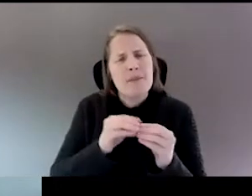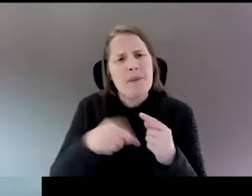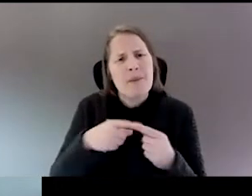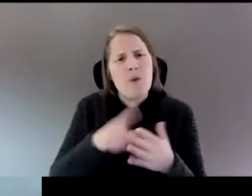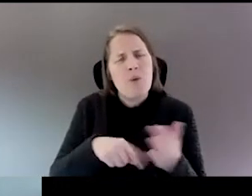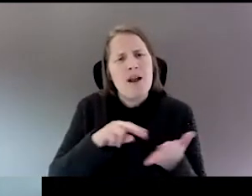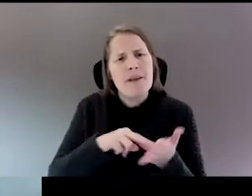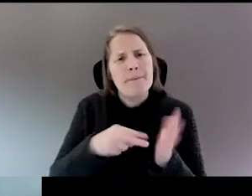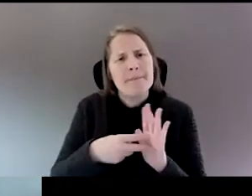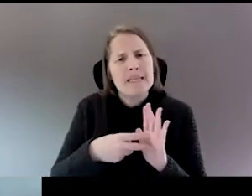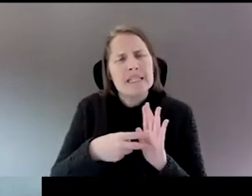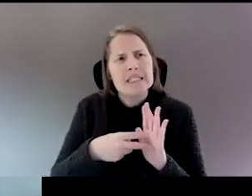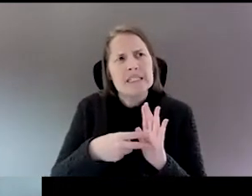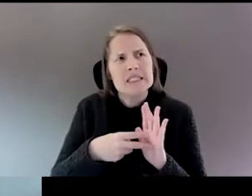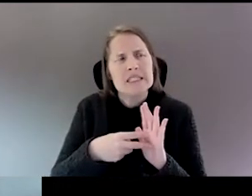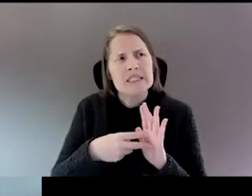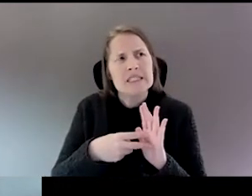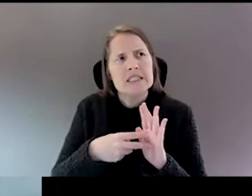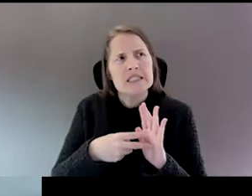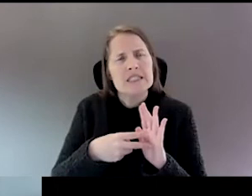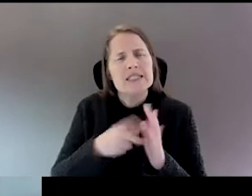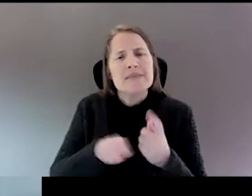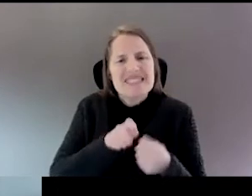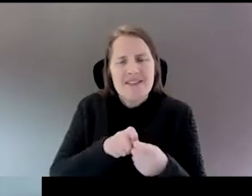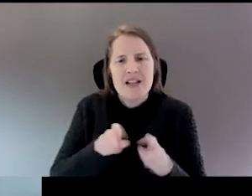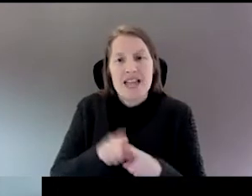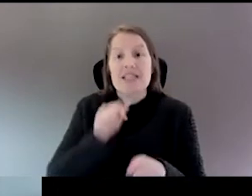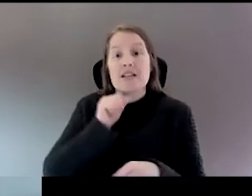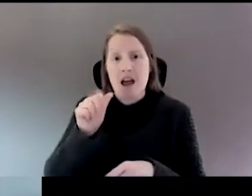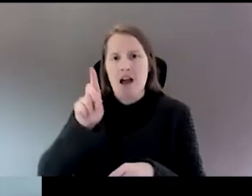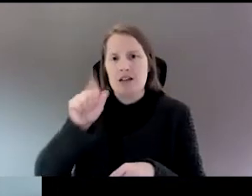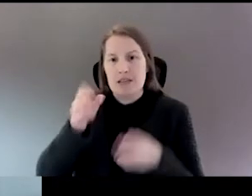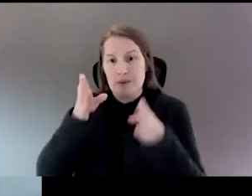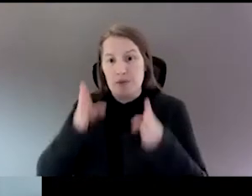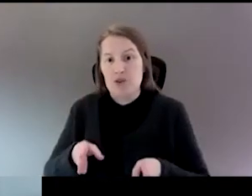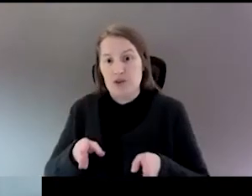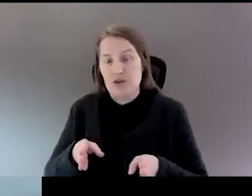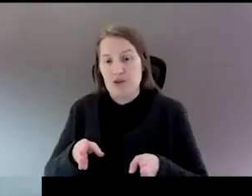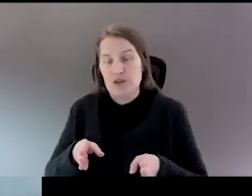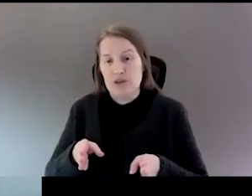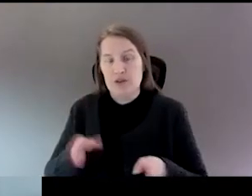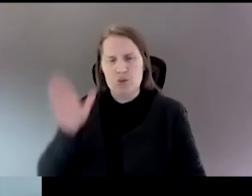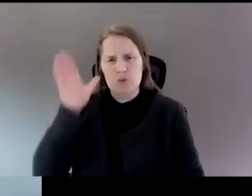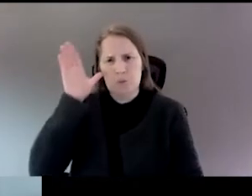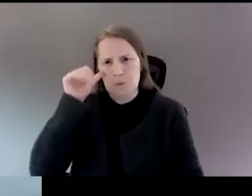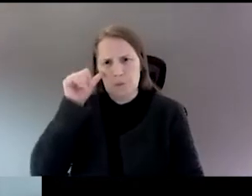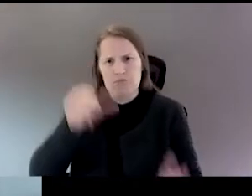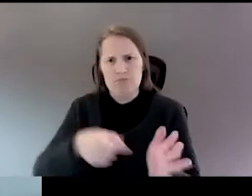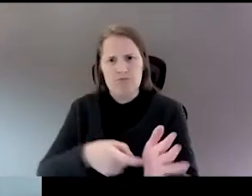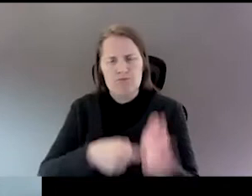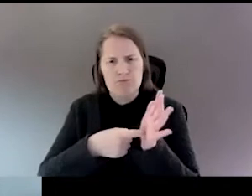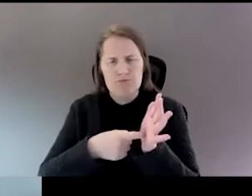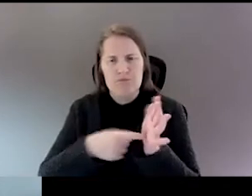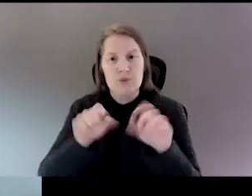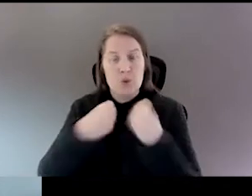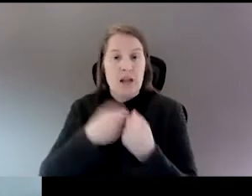specifically as a non-disabled person to insist that society listen to people with